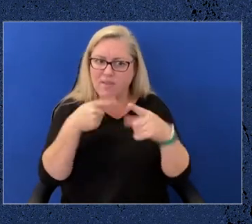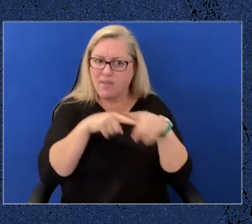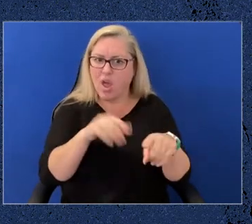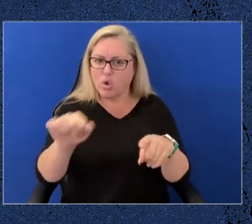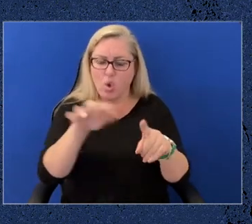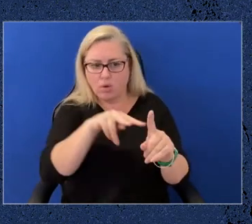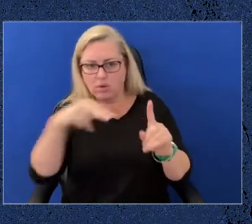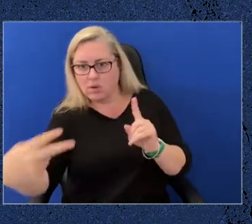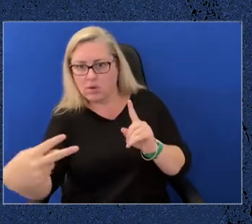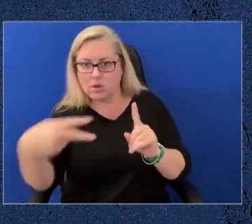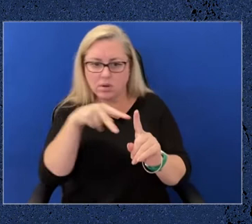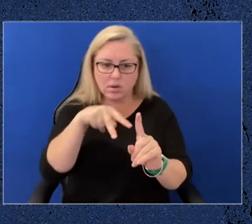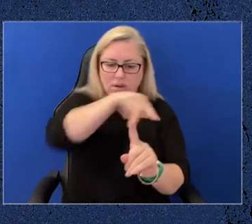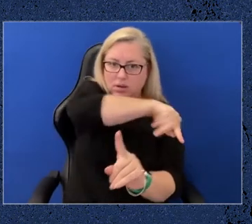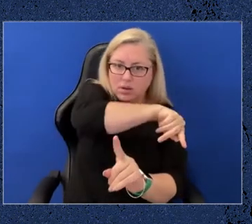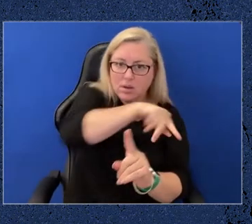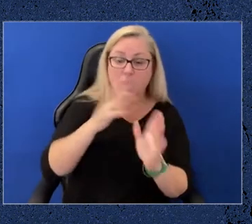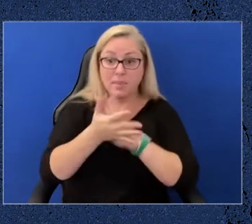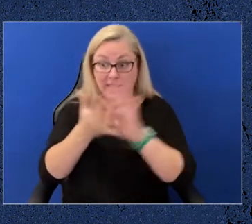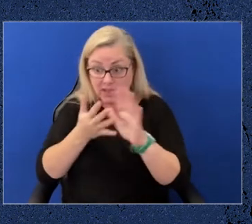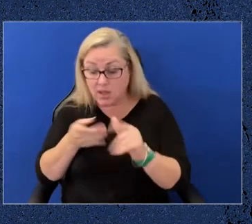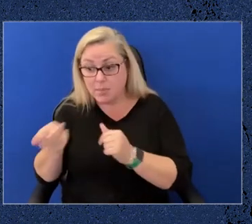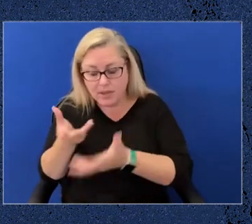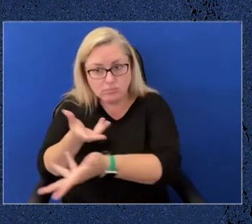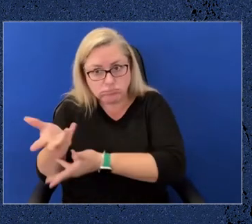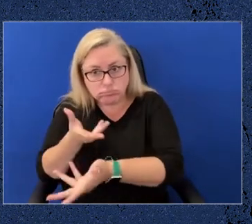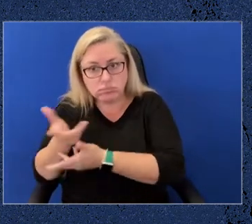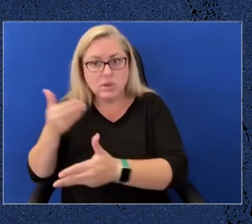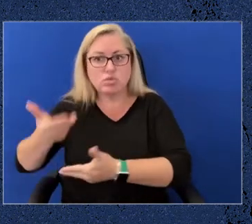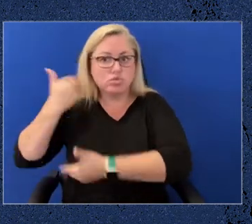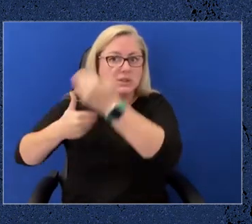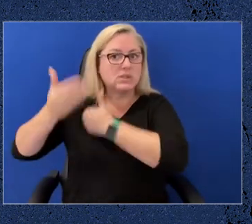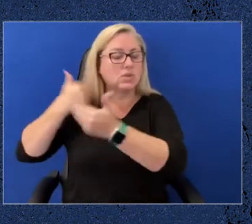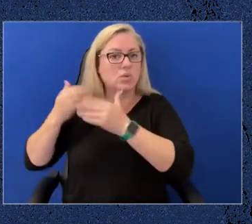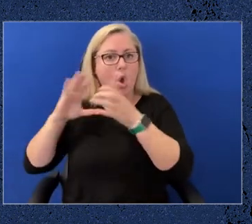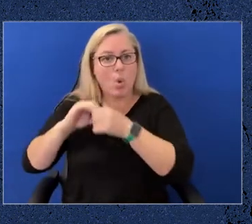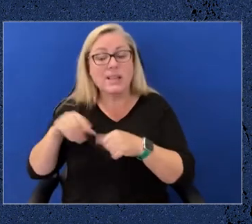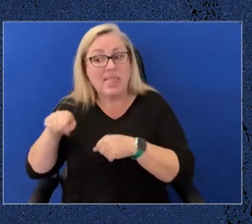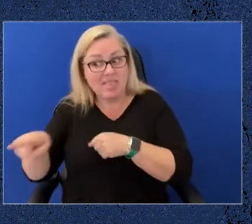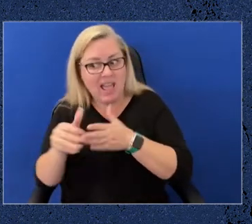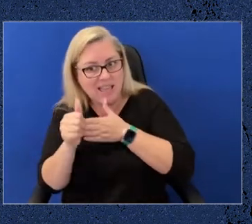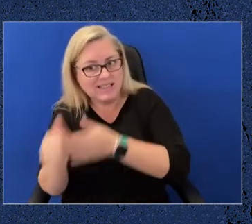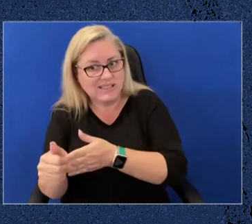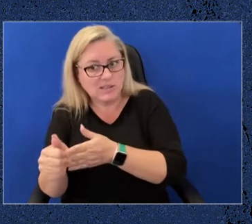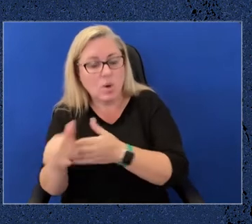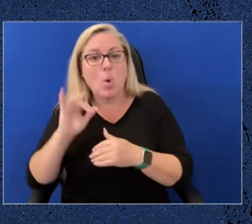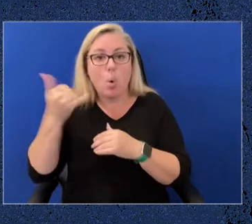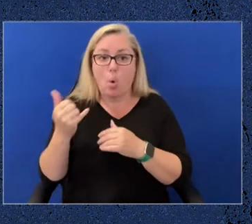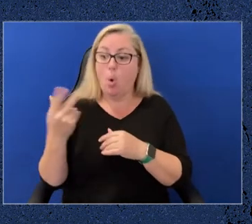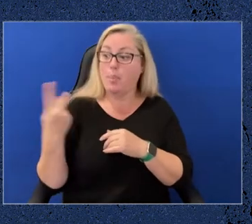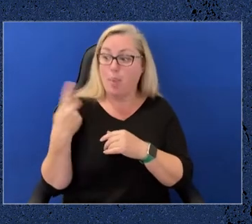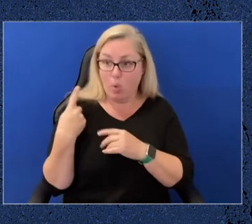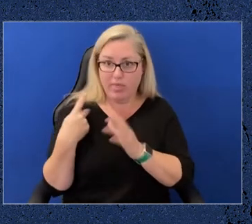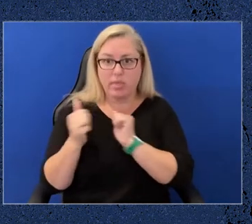it looks for me is to sitting down with traditional owners and truly hoping that they lead the discussion and they lead the question making, or co-constructing that from the kind of